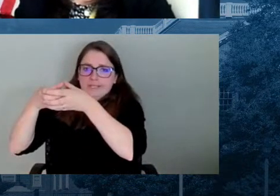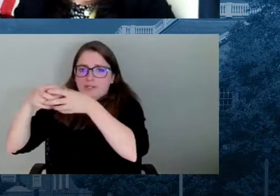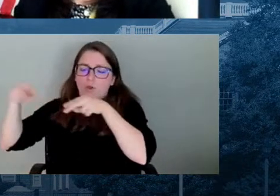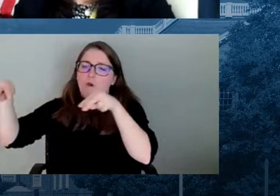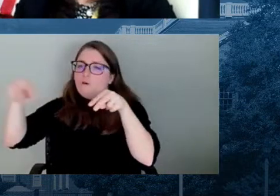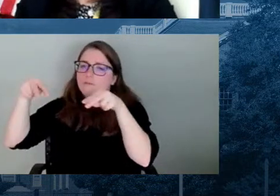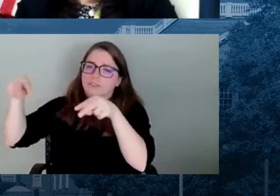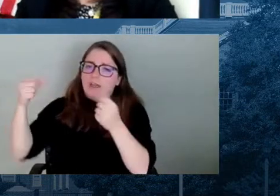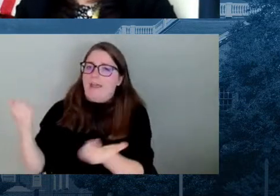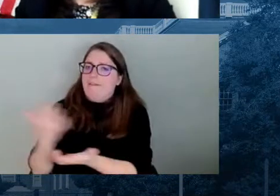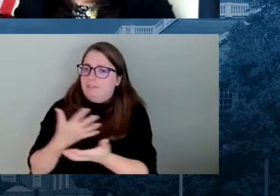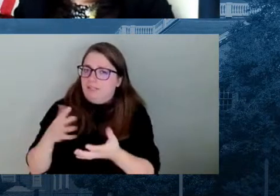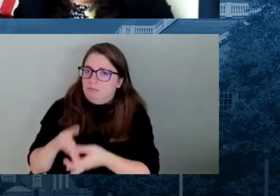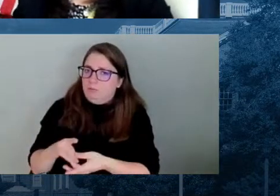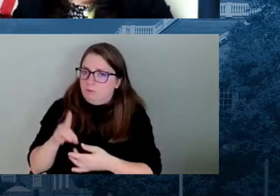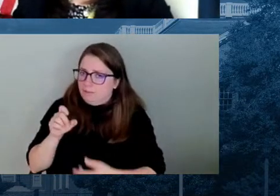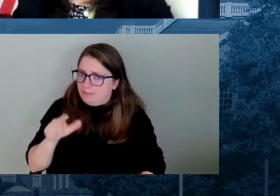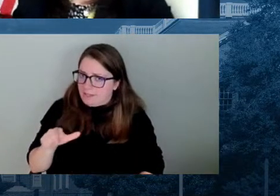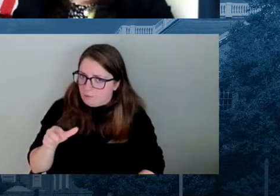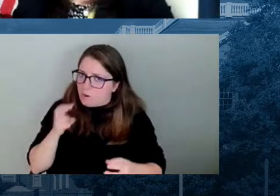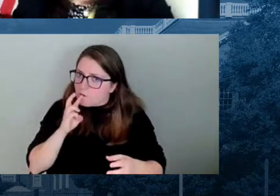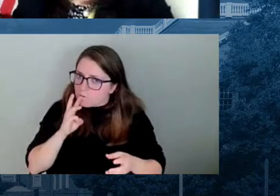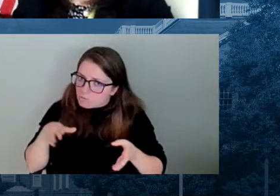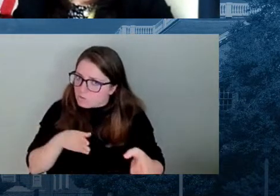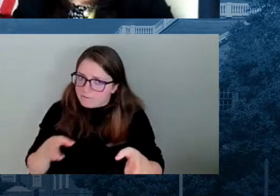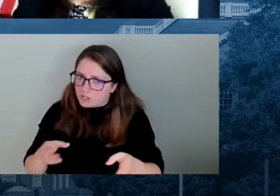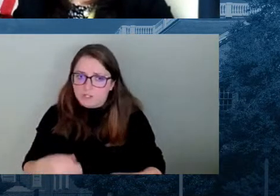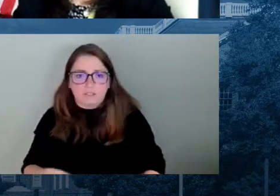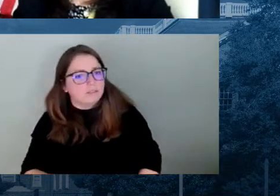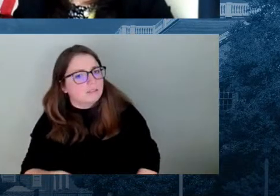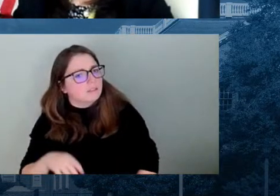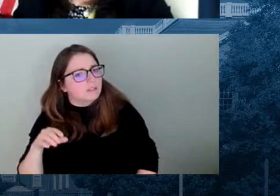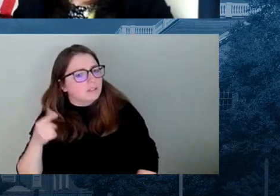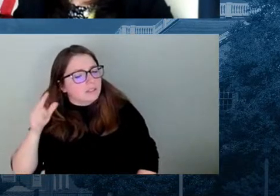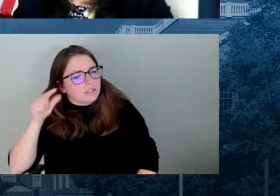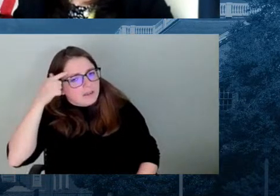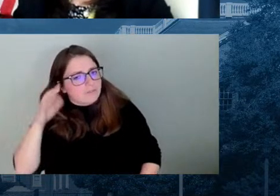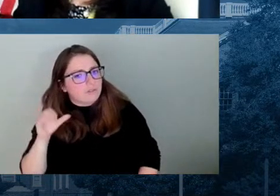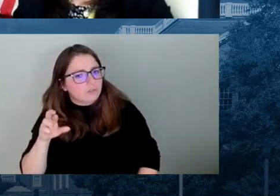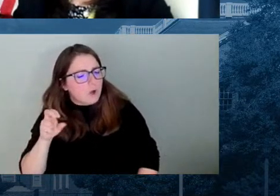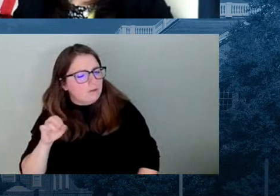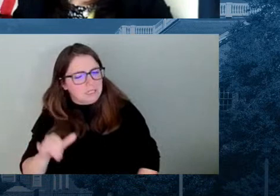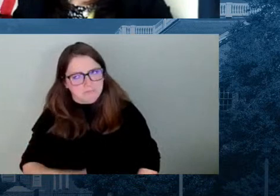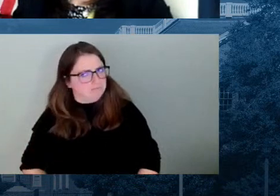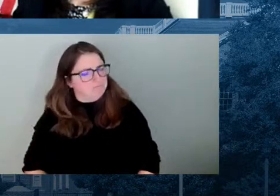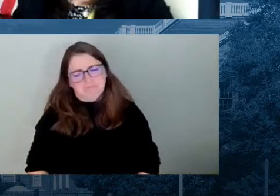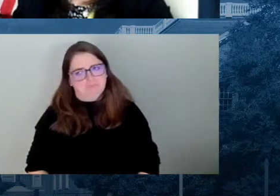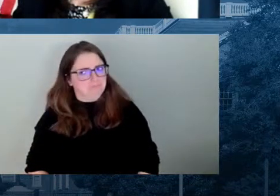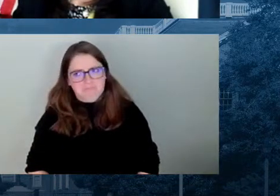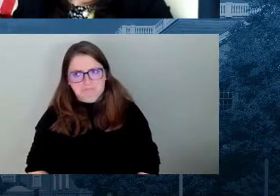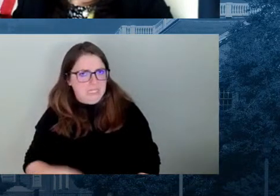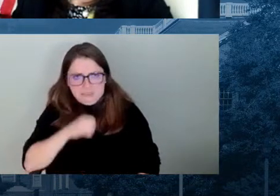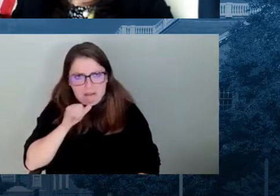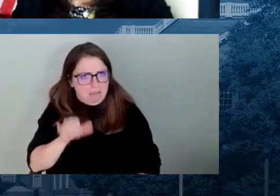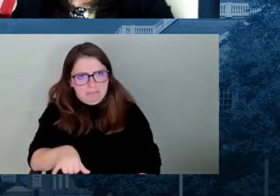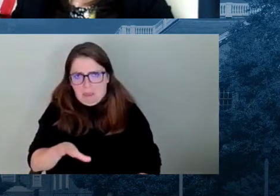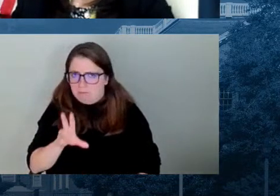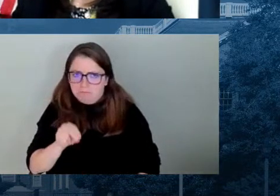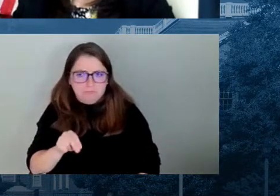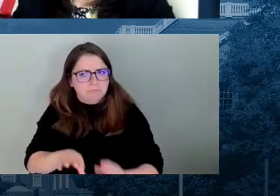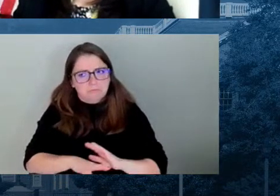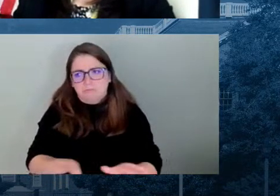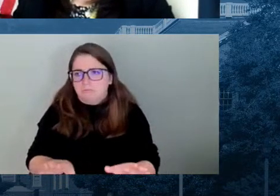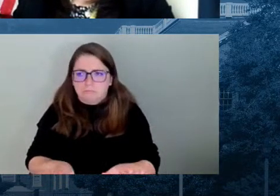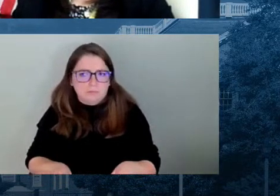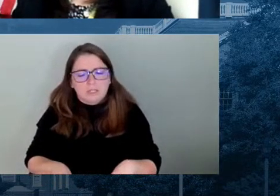Delaware, Pennsylvania? No, I don't think it came anywhere close to that. It was more a